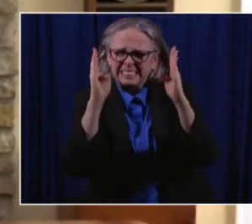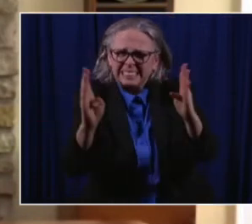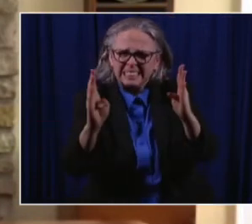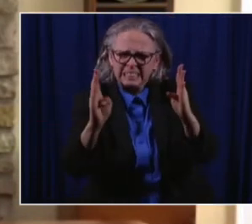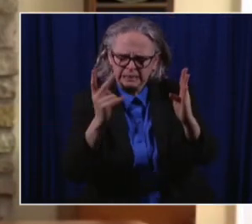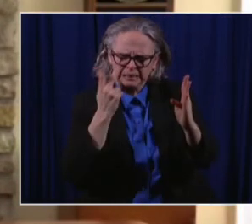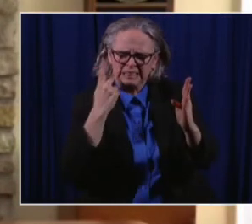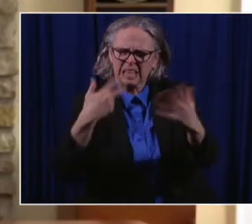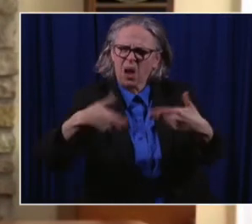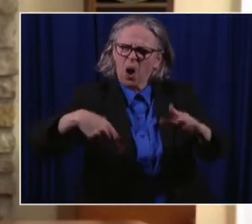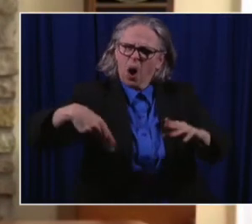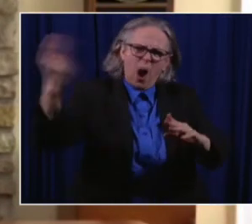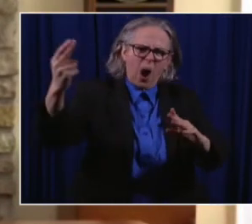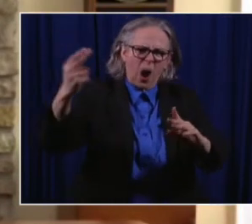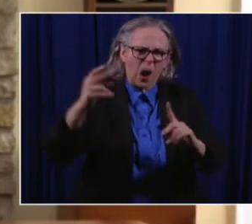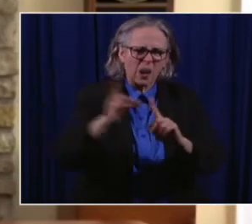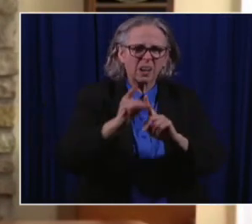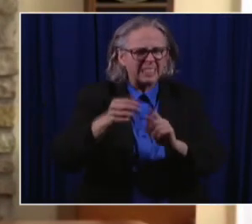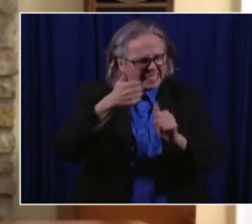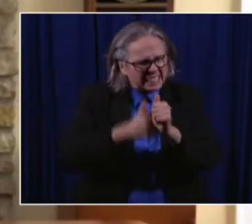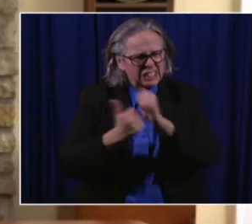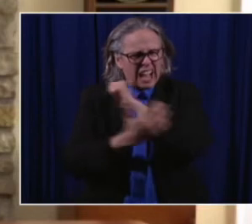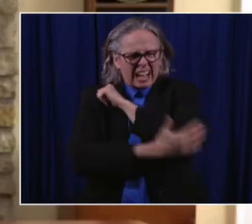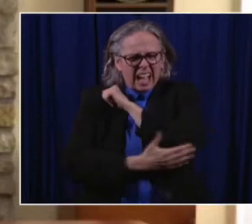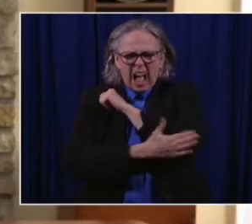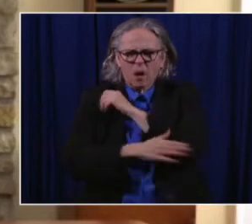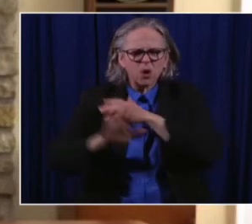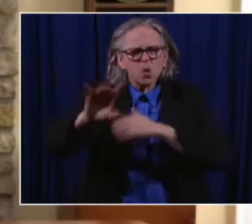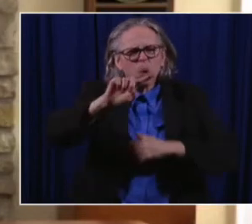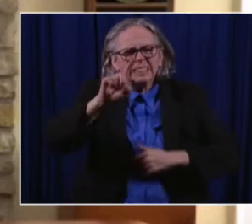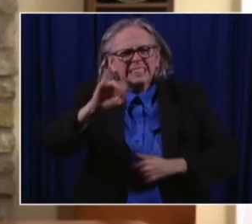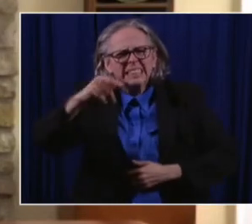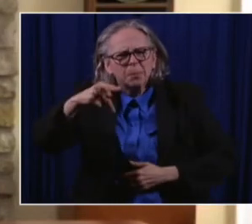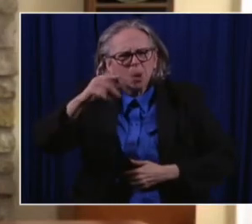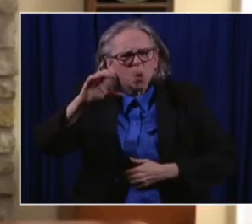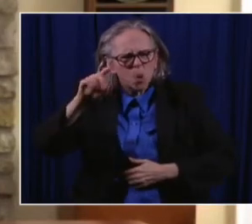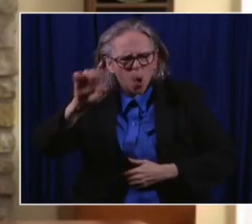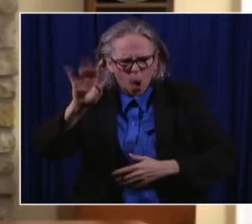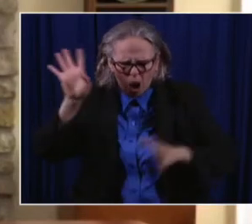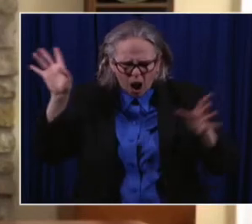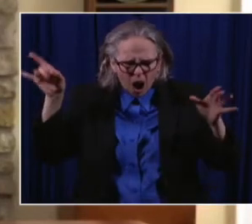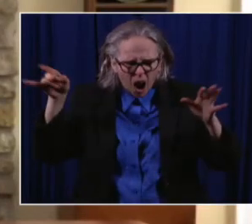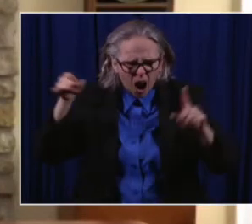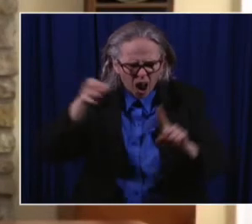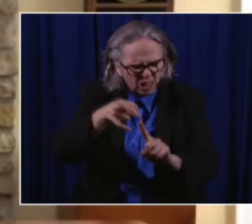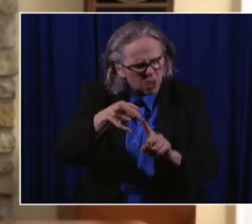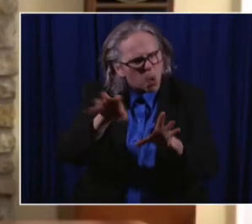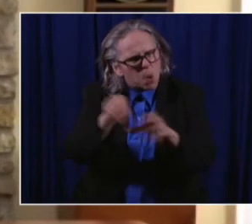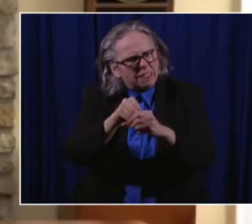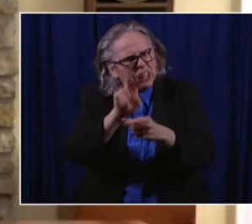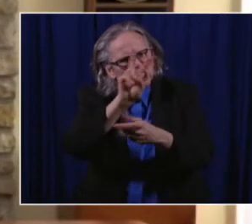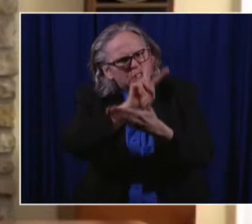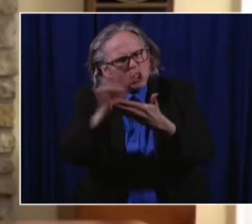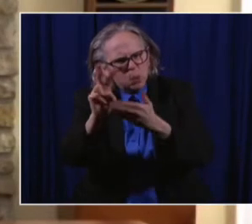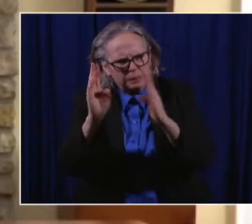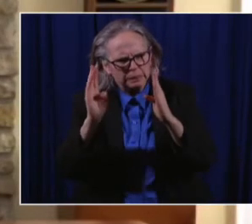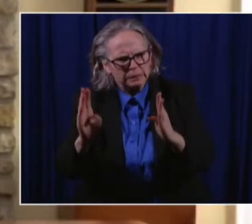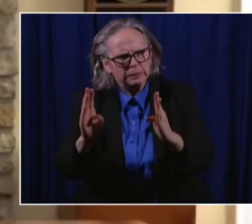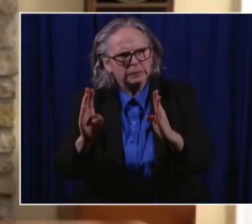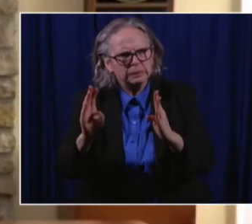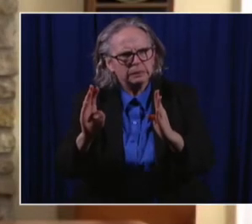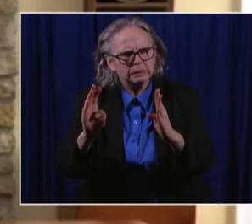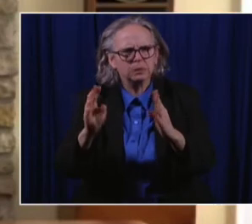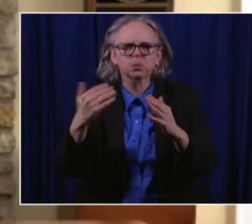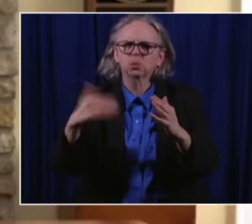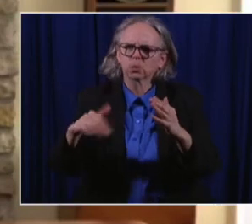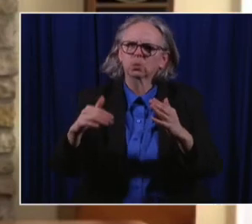code, whatever you're looking at, in the last 2 weeks. And they're measured so that you're